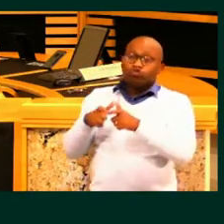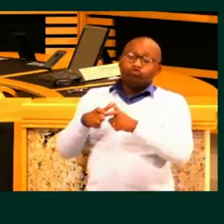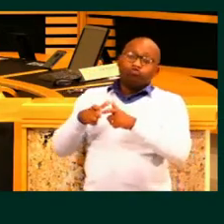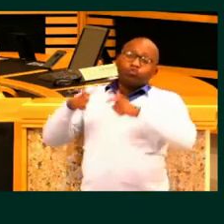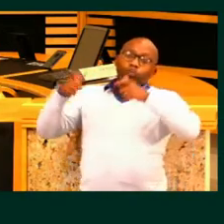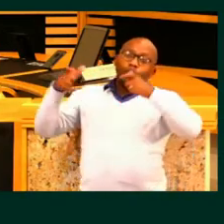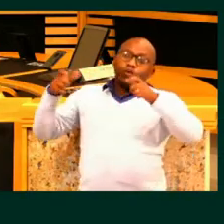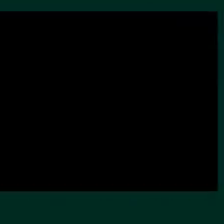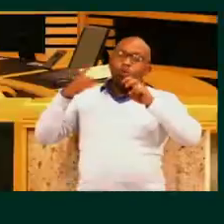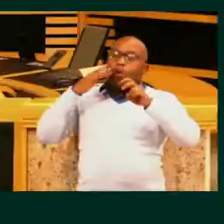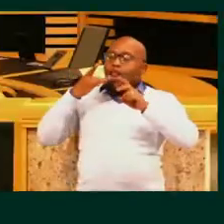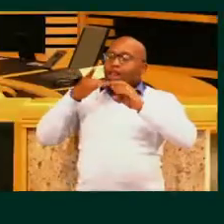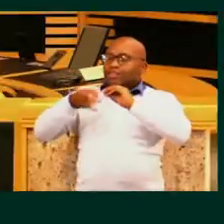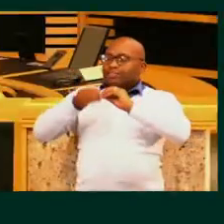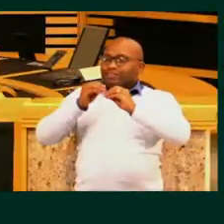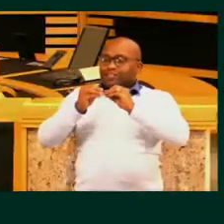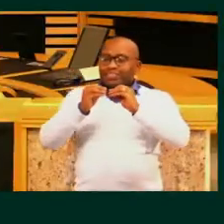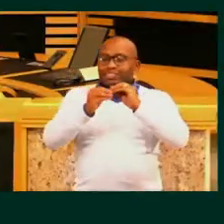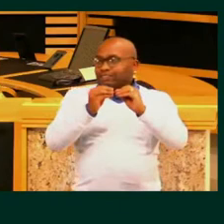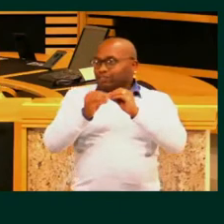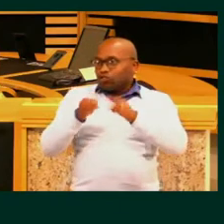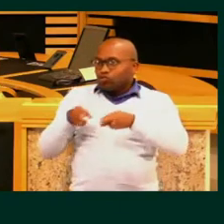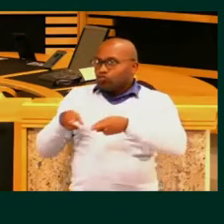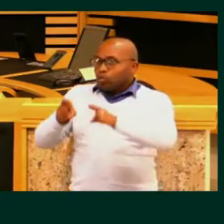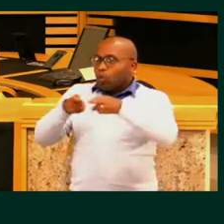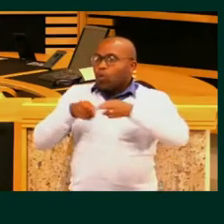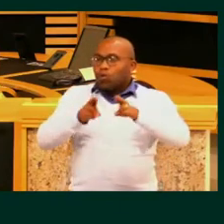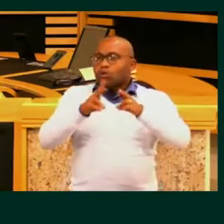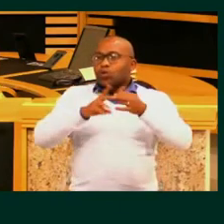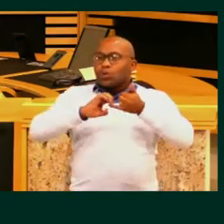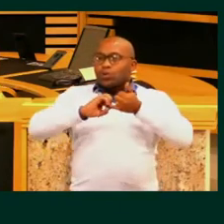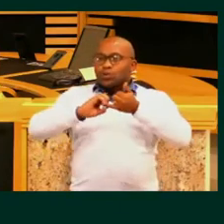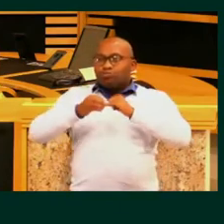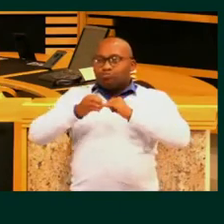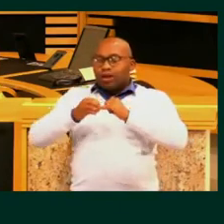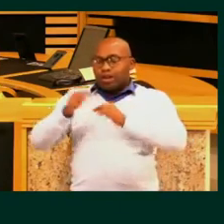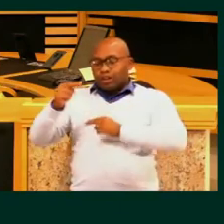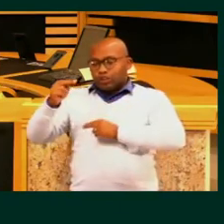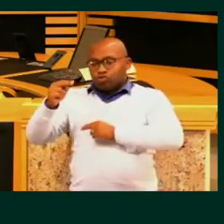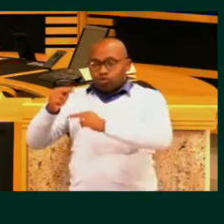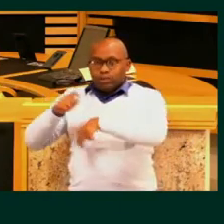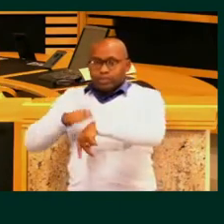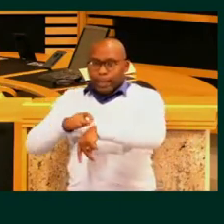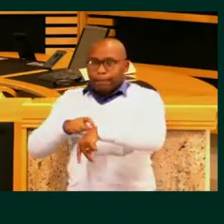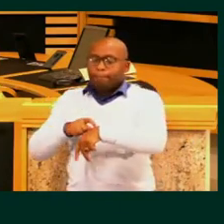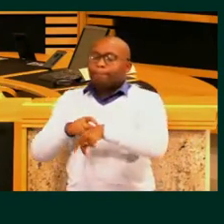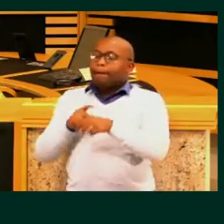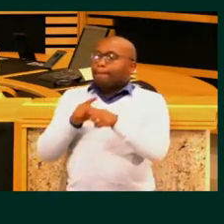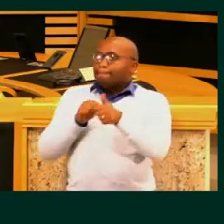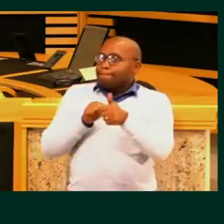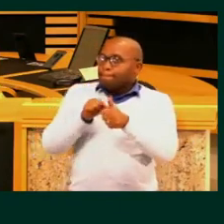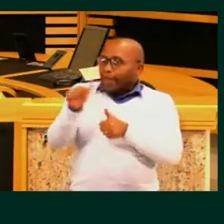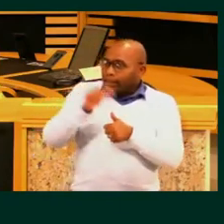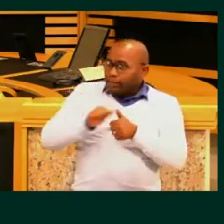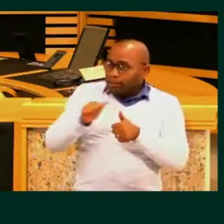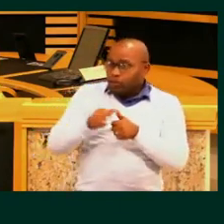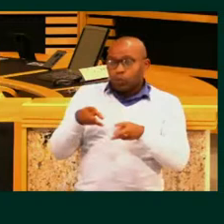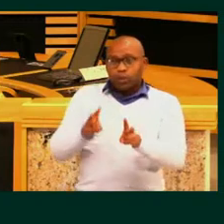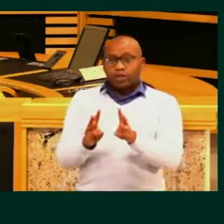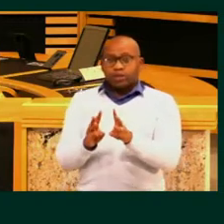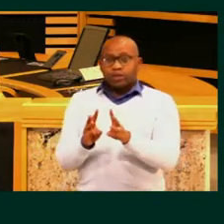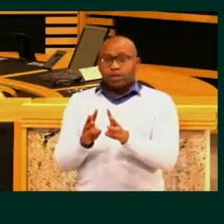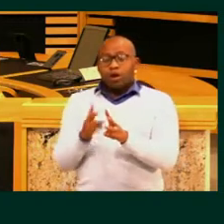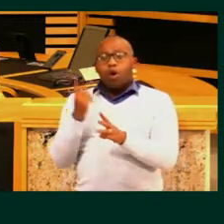with the state of Roads we can tackle it quite more better and effectively taking into consideration the